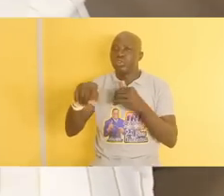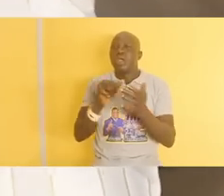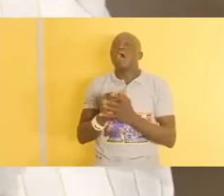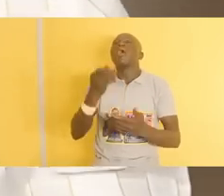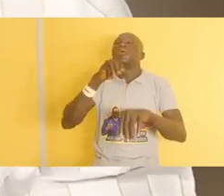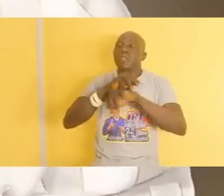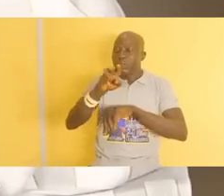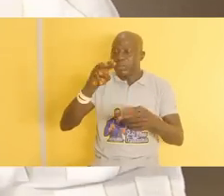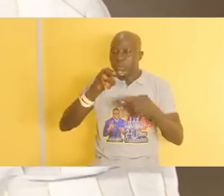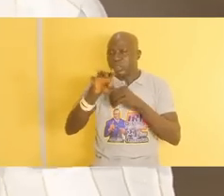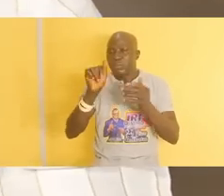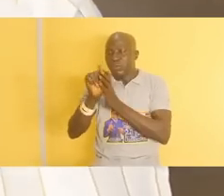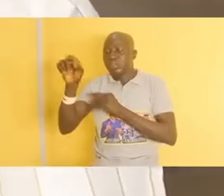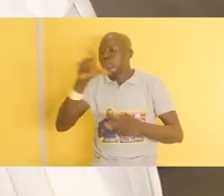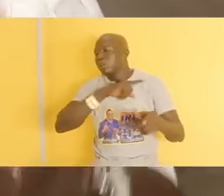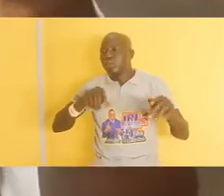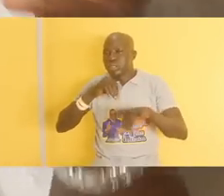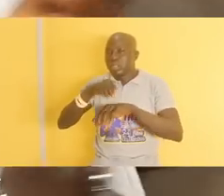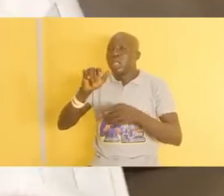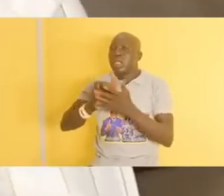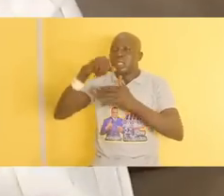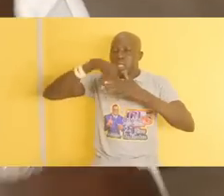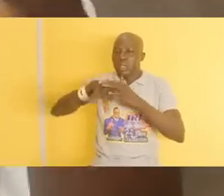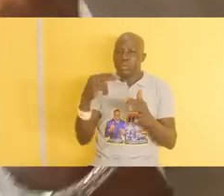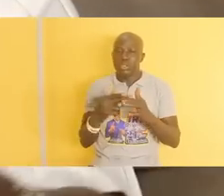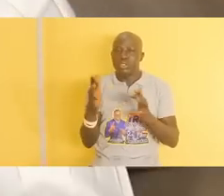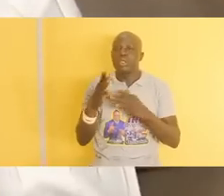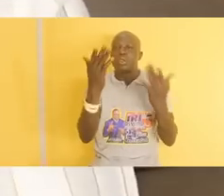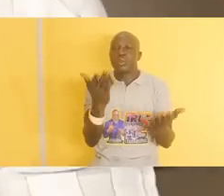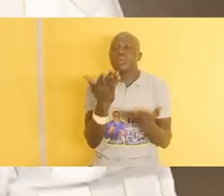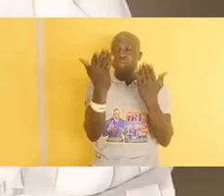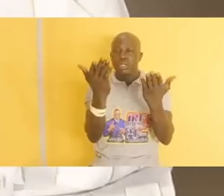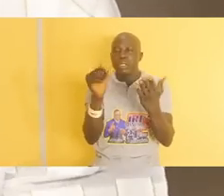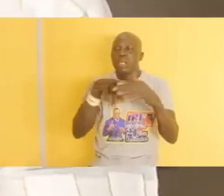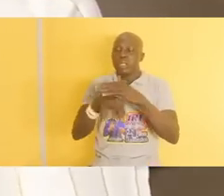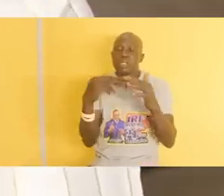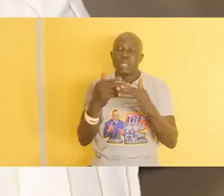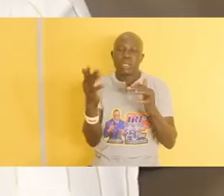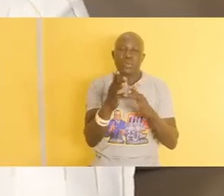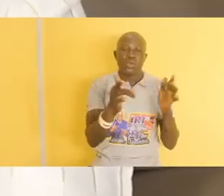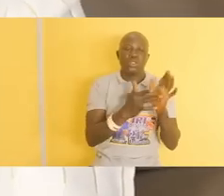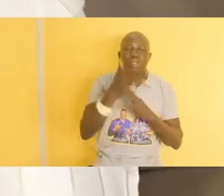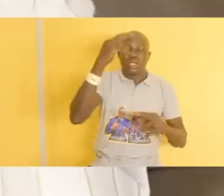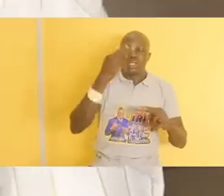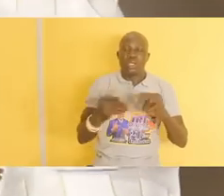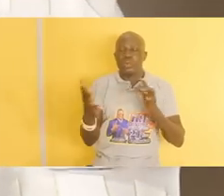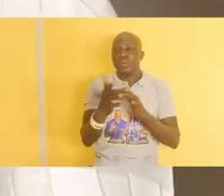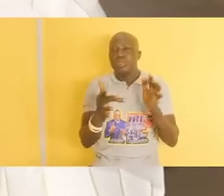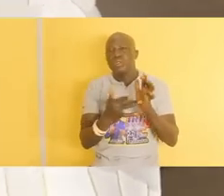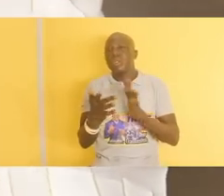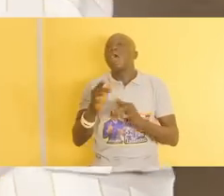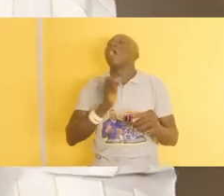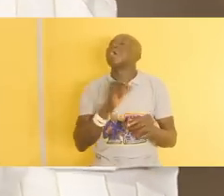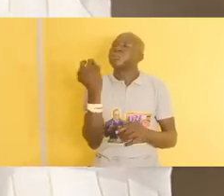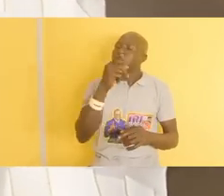has sent me. And I will deliver the Oluwa run. Eh ya pa so da. In the name of Jesus. Spread your la sin pa ha. No o Jesus. Mo